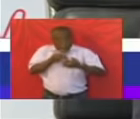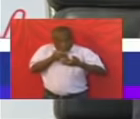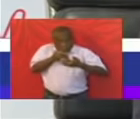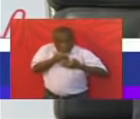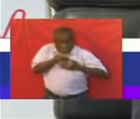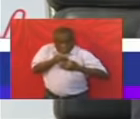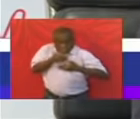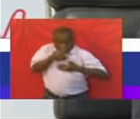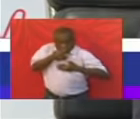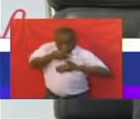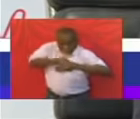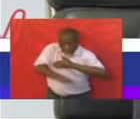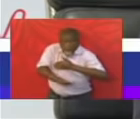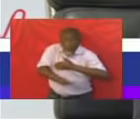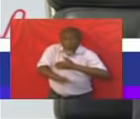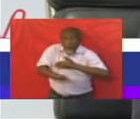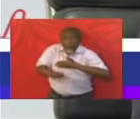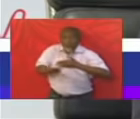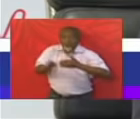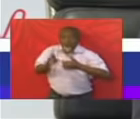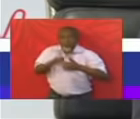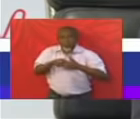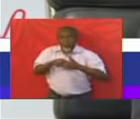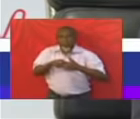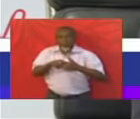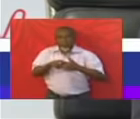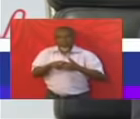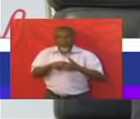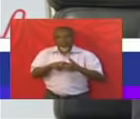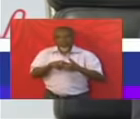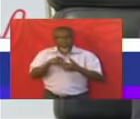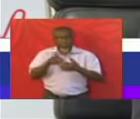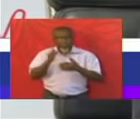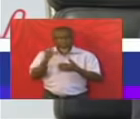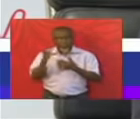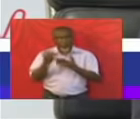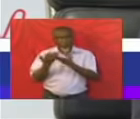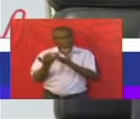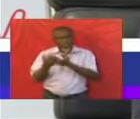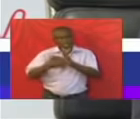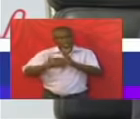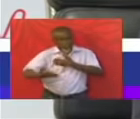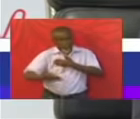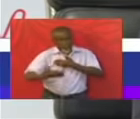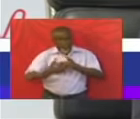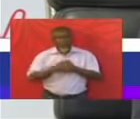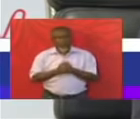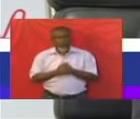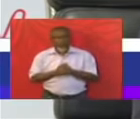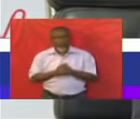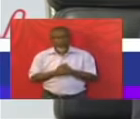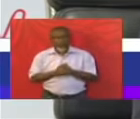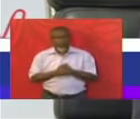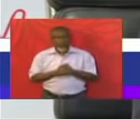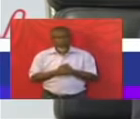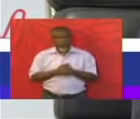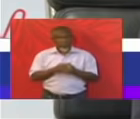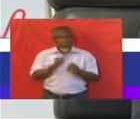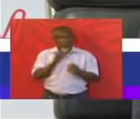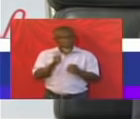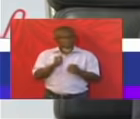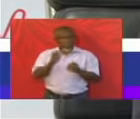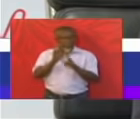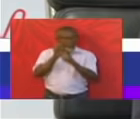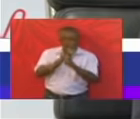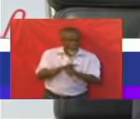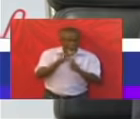second dose. So that's the process. Mandatory vaccines, as we said before, we are not mandating any vaccine at